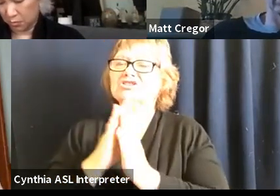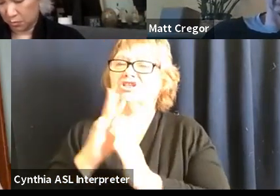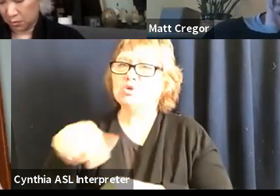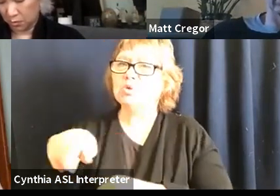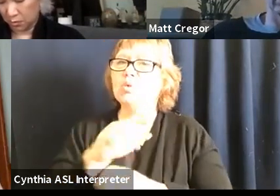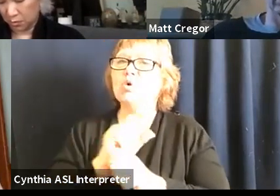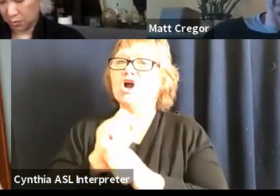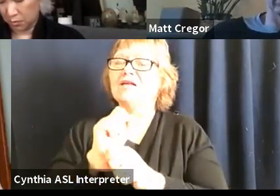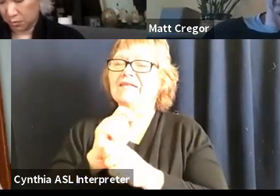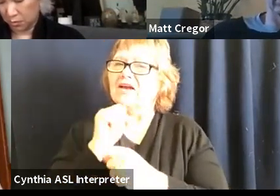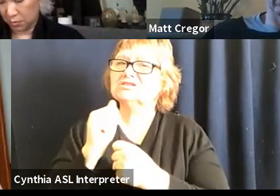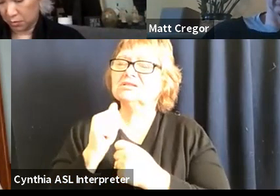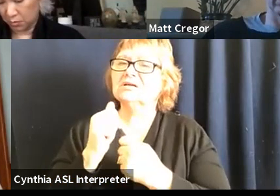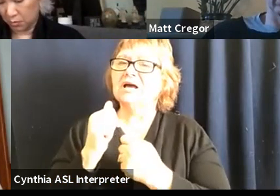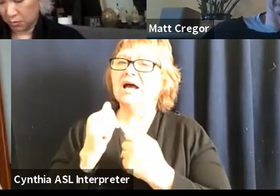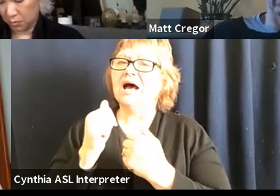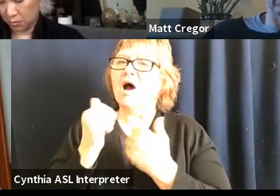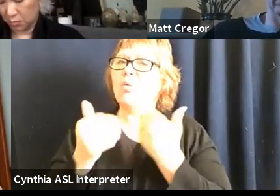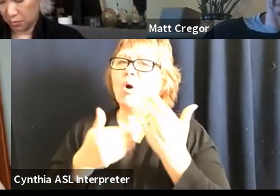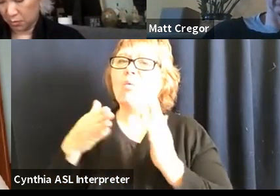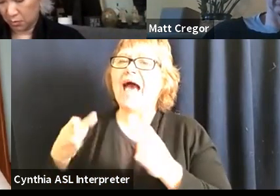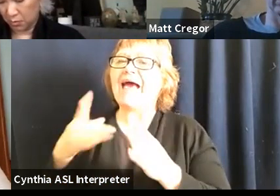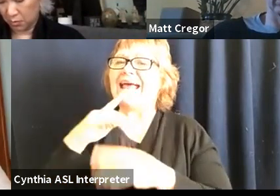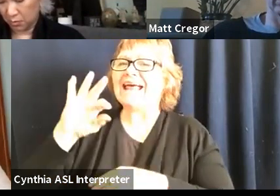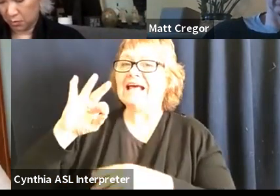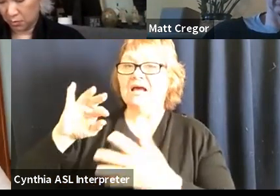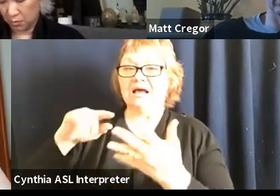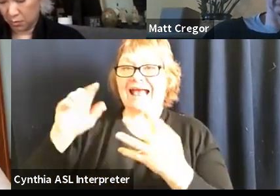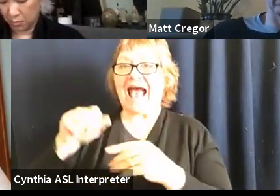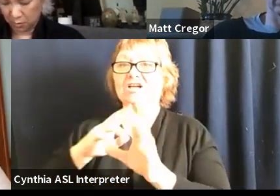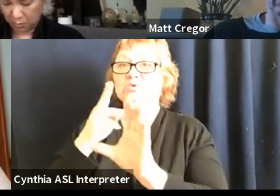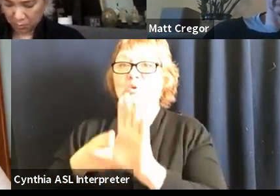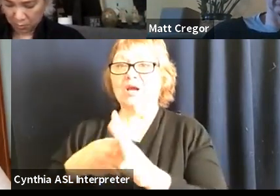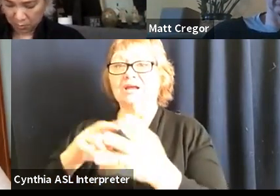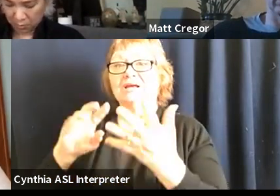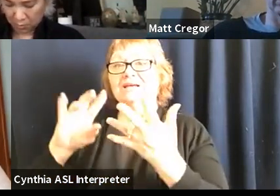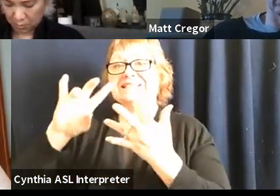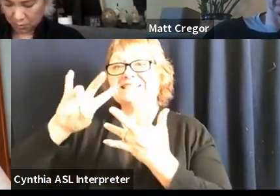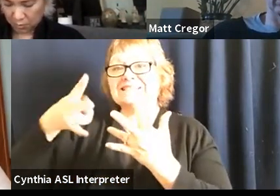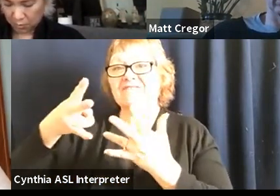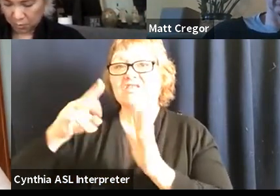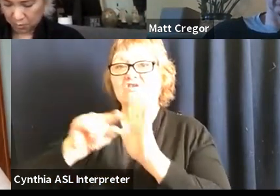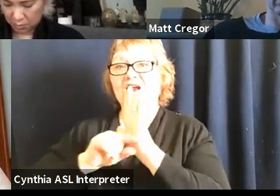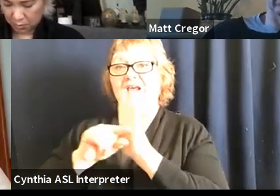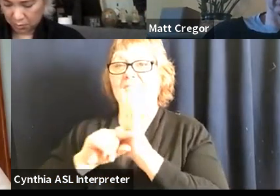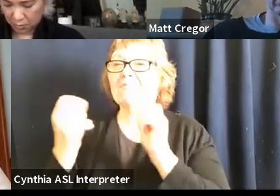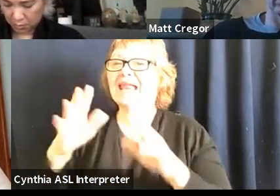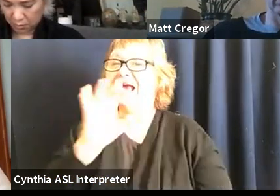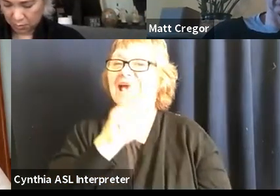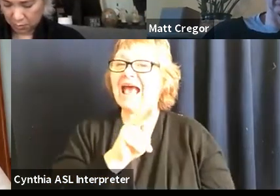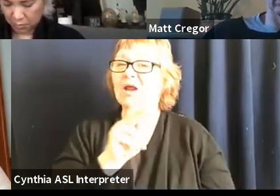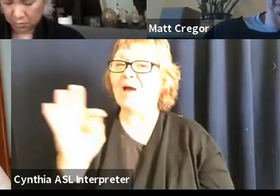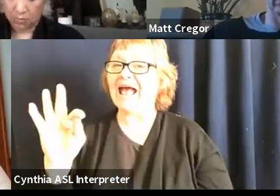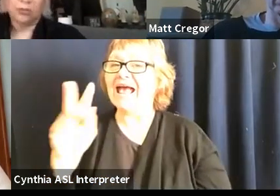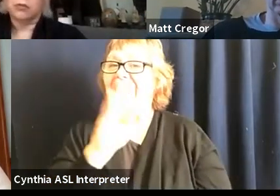pathway for admission in ninth grade in addition to seventh grade. Many K-8 schools across the city have worked hard